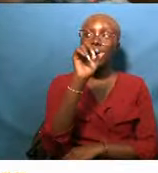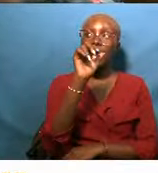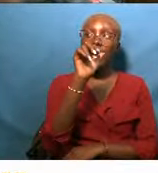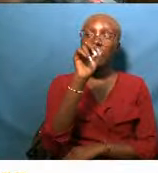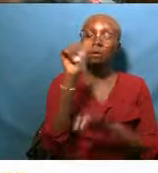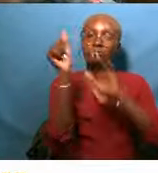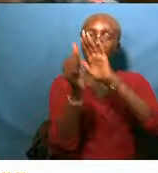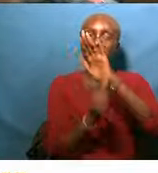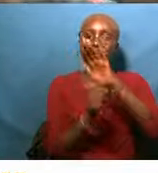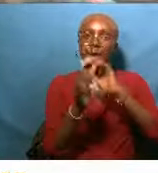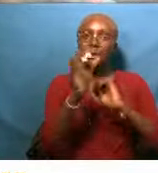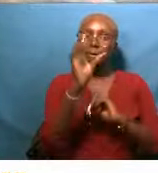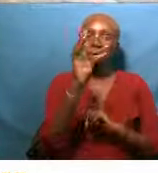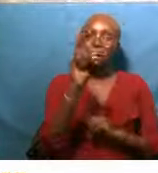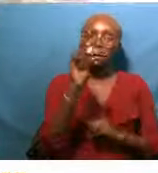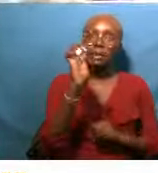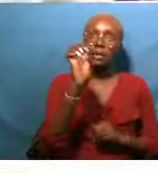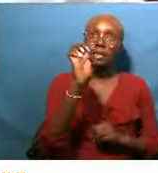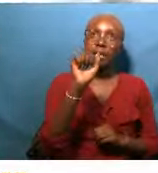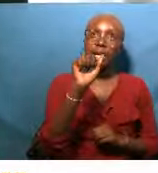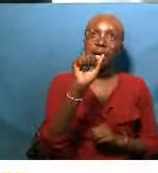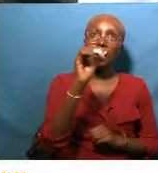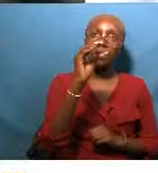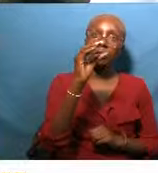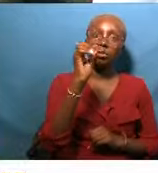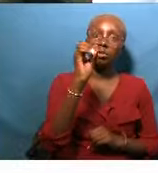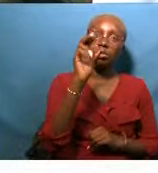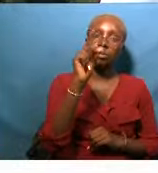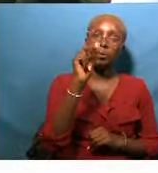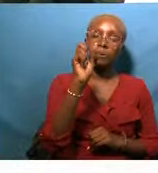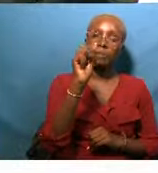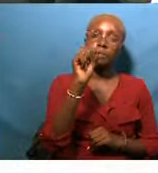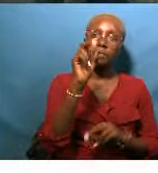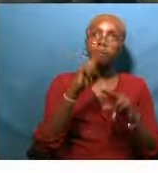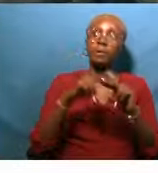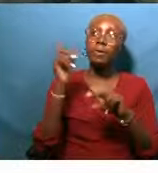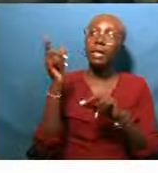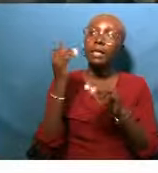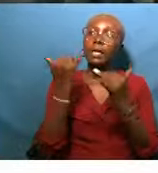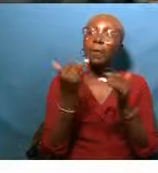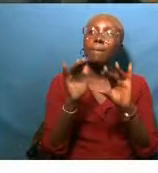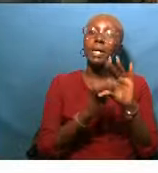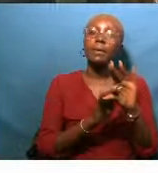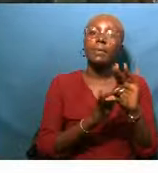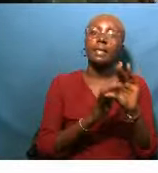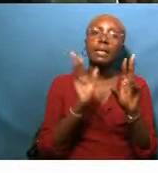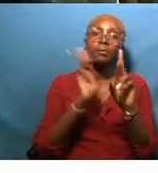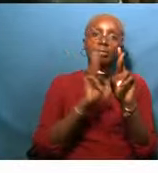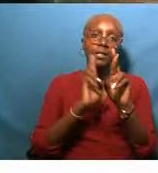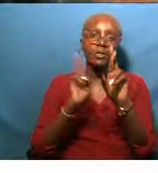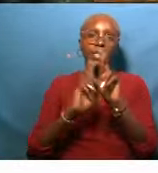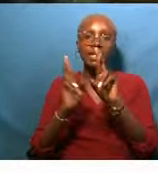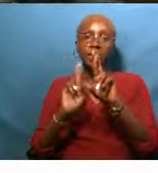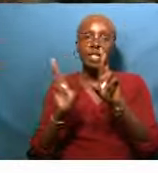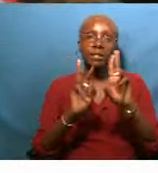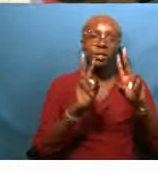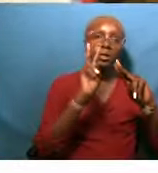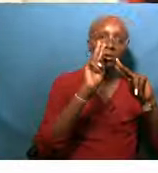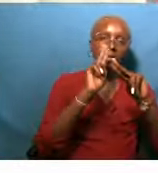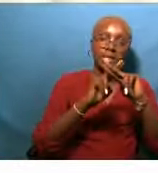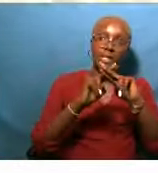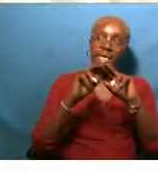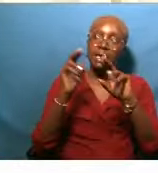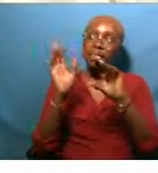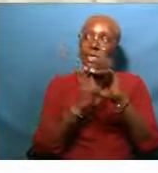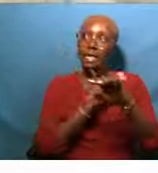and members of Christ Church, get ready to sing and celebrate your vicar, who is now the Vicar General